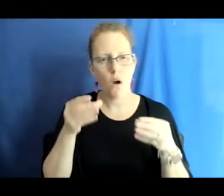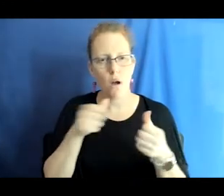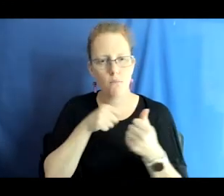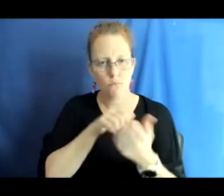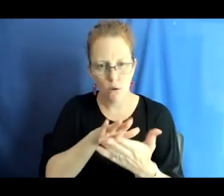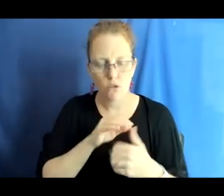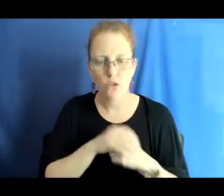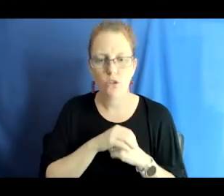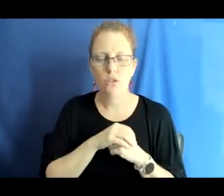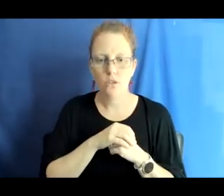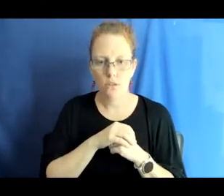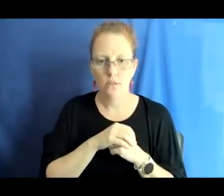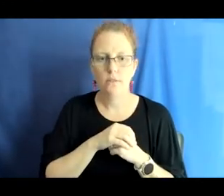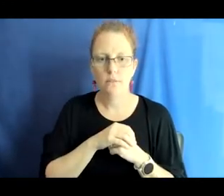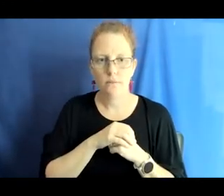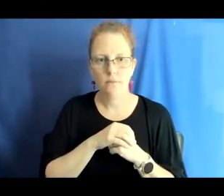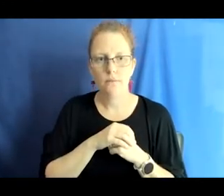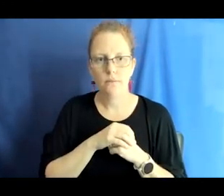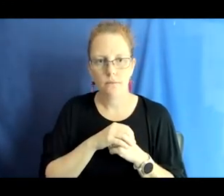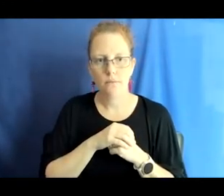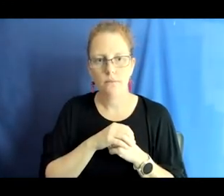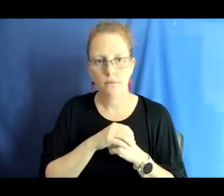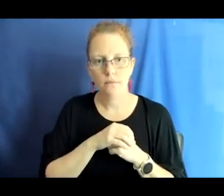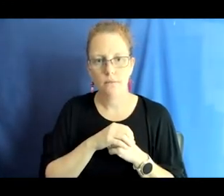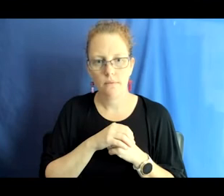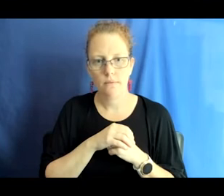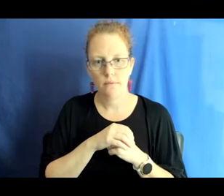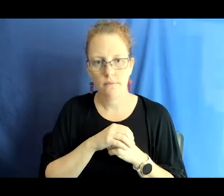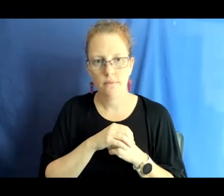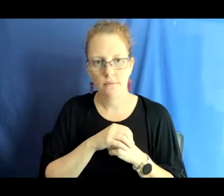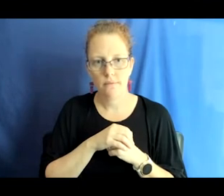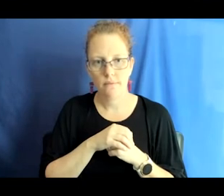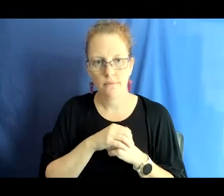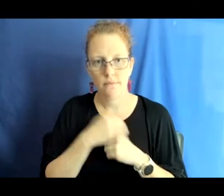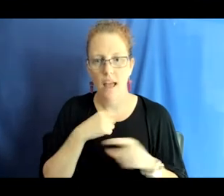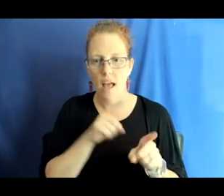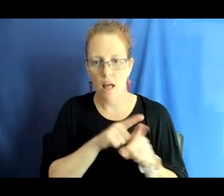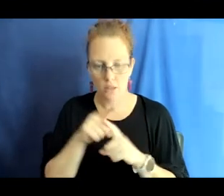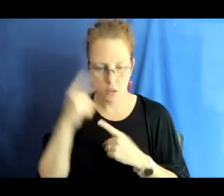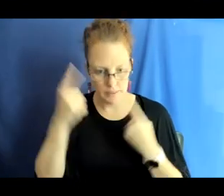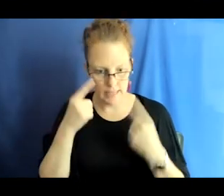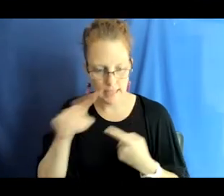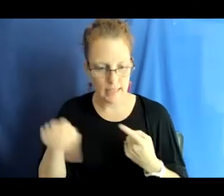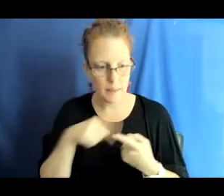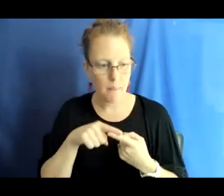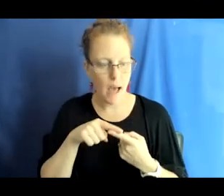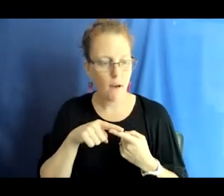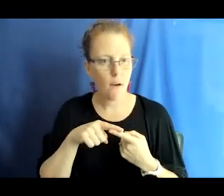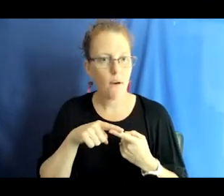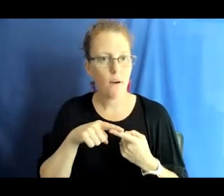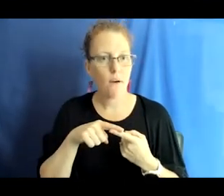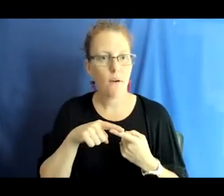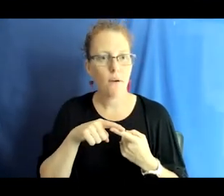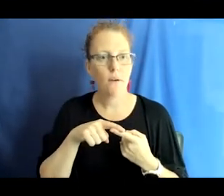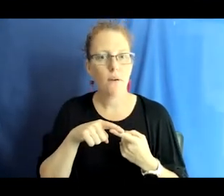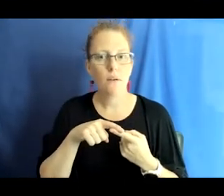gentle feelings. Soft. That's very nice. Also thinking about when Marius, when you came